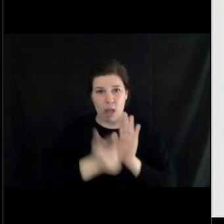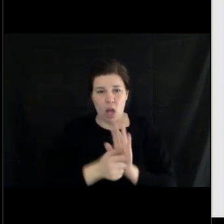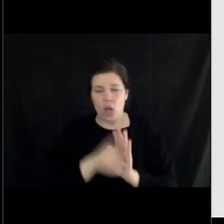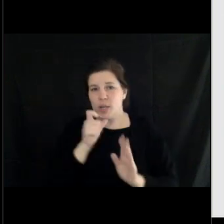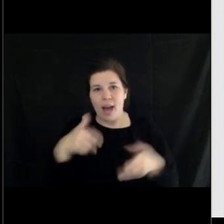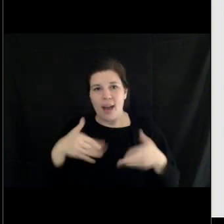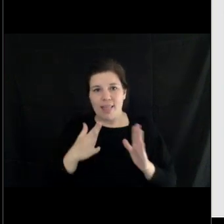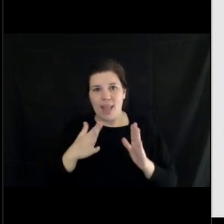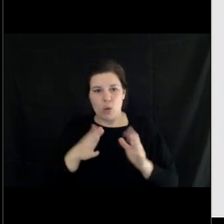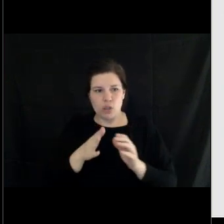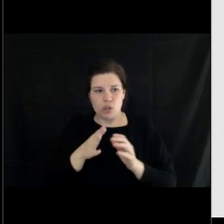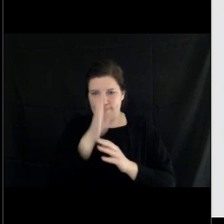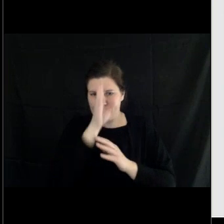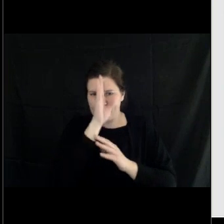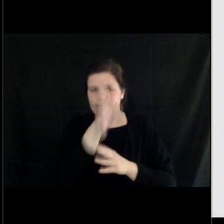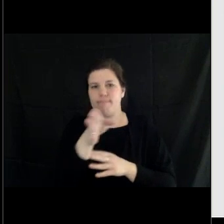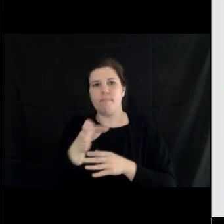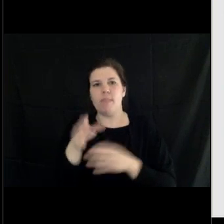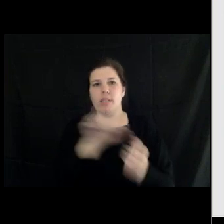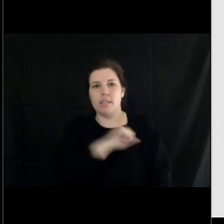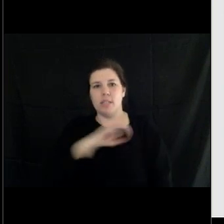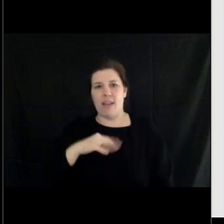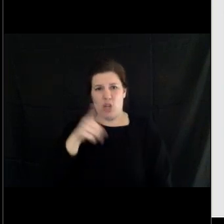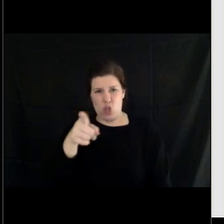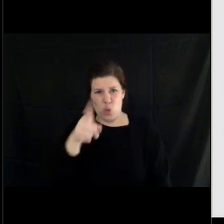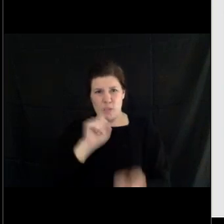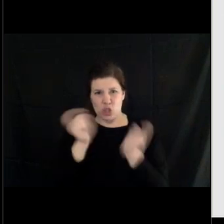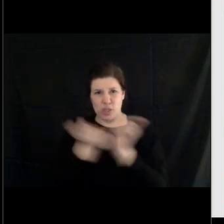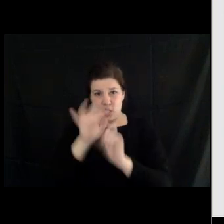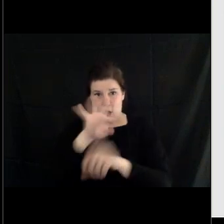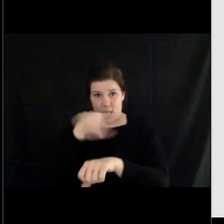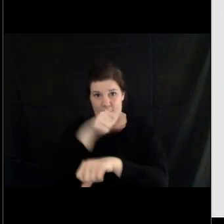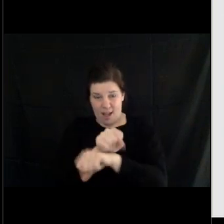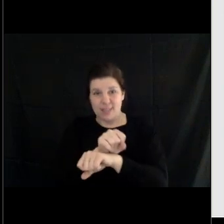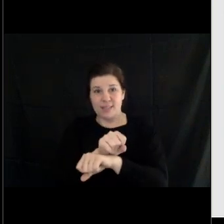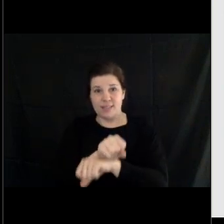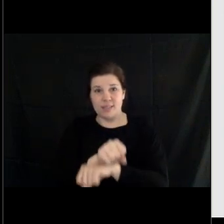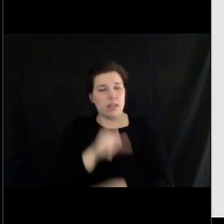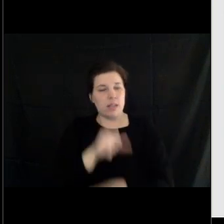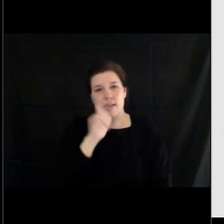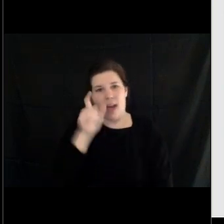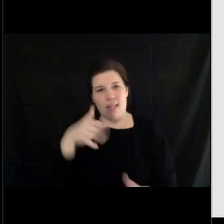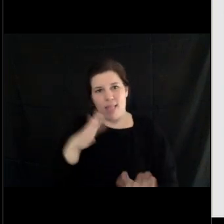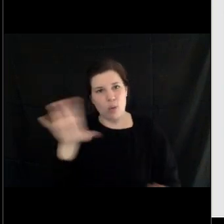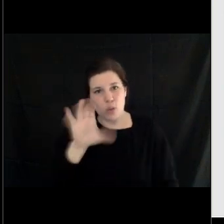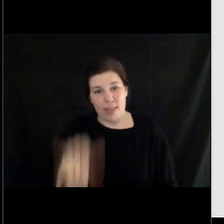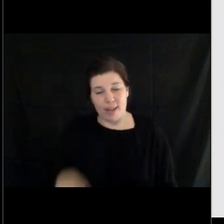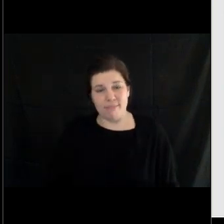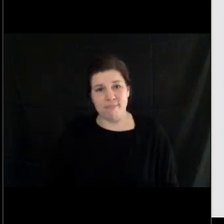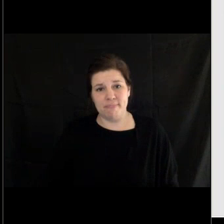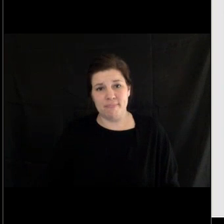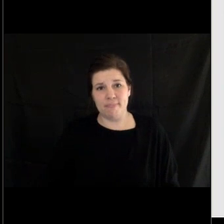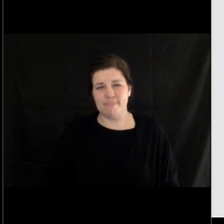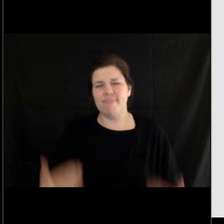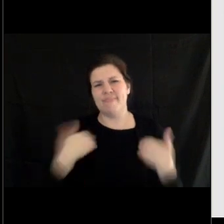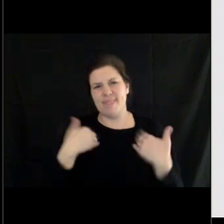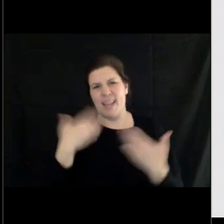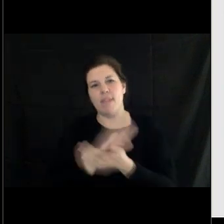a violation of the charter. You changed the locks, you told staff to change the locks, and you shouldn't be doing that. So have a nice